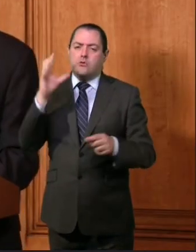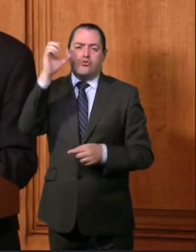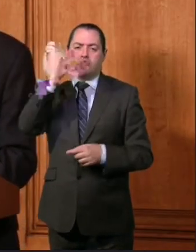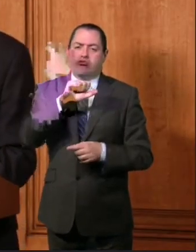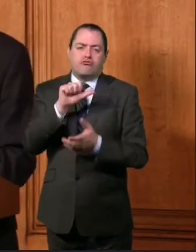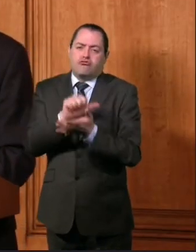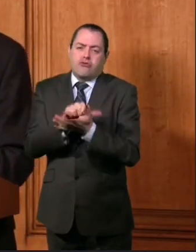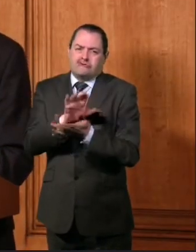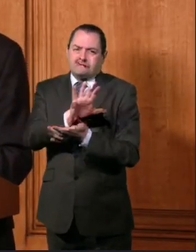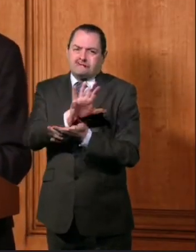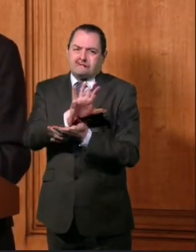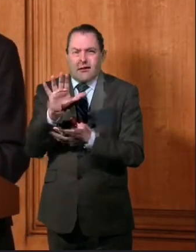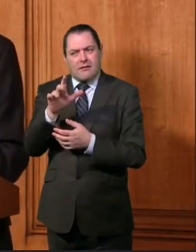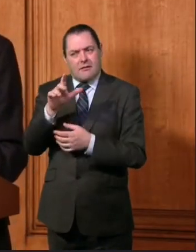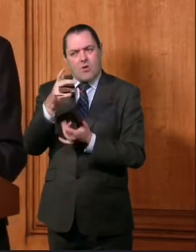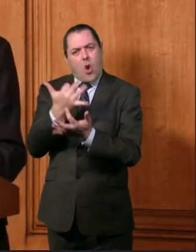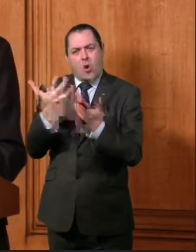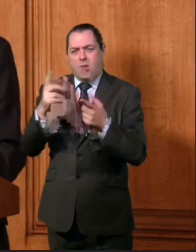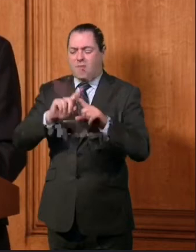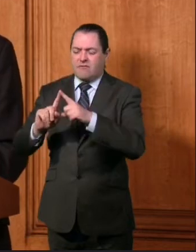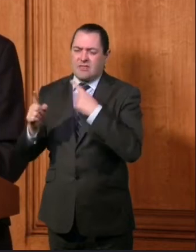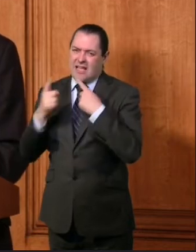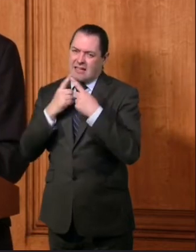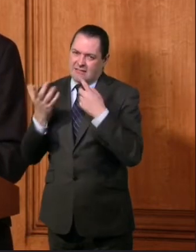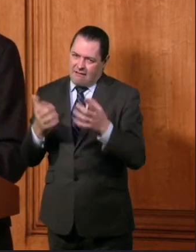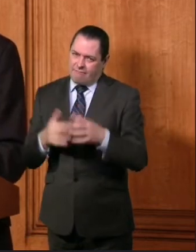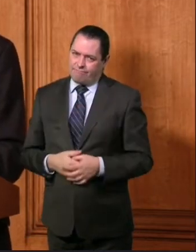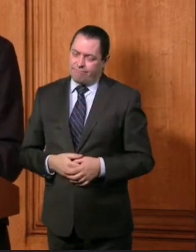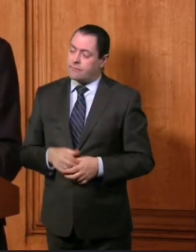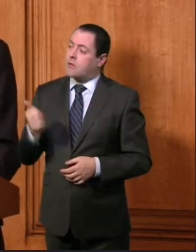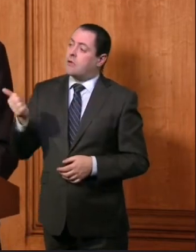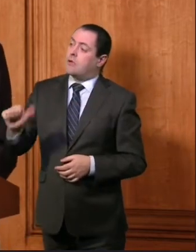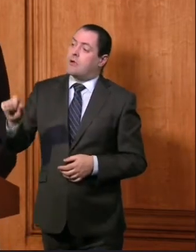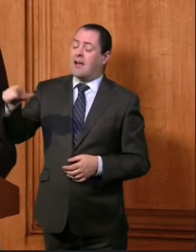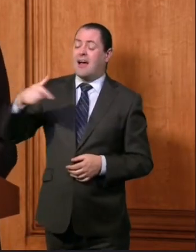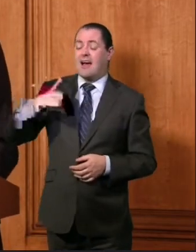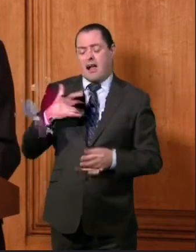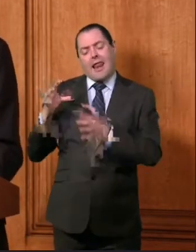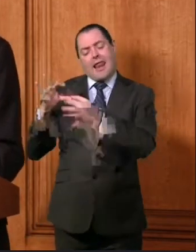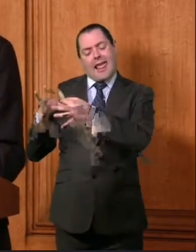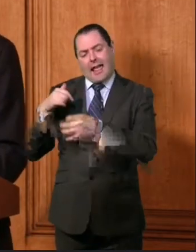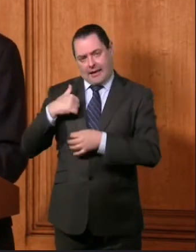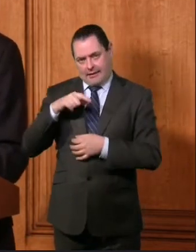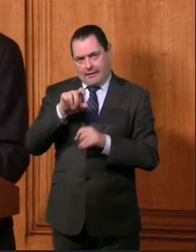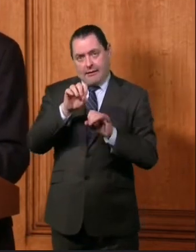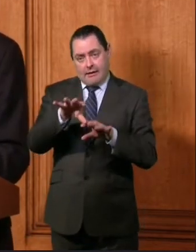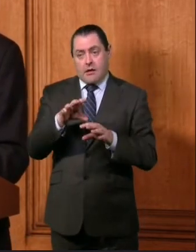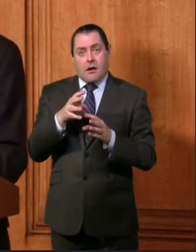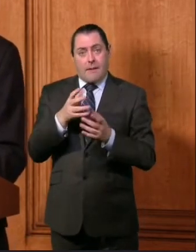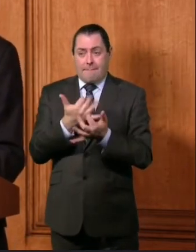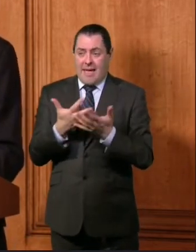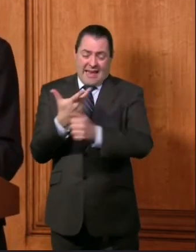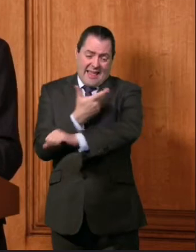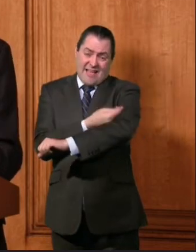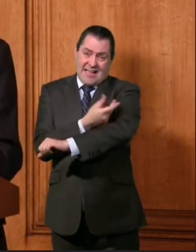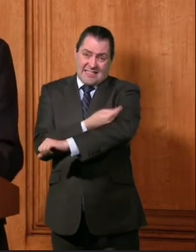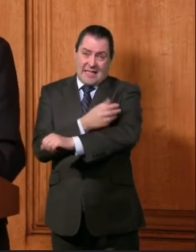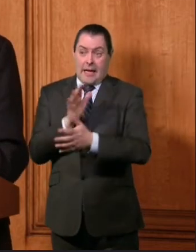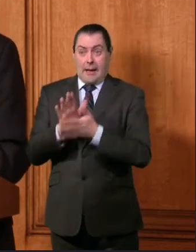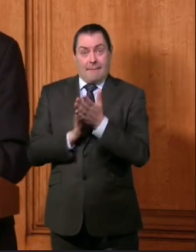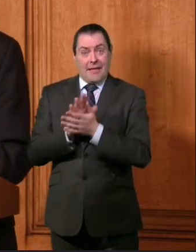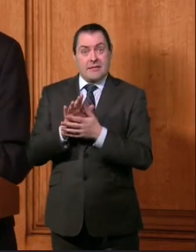very many vaccines which, even if they don't protect from infection, can prevent severe disease. So it is possible, we